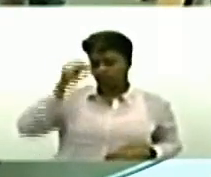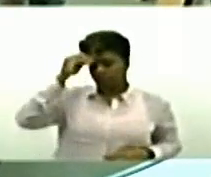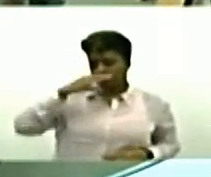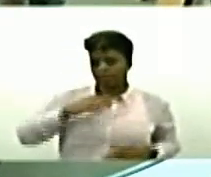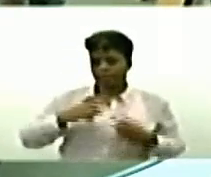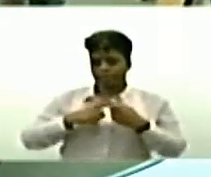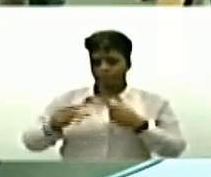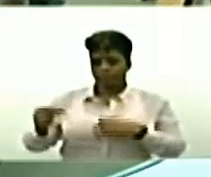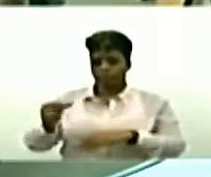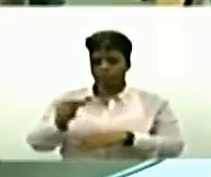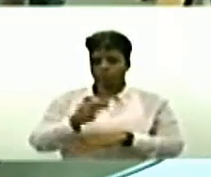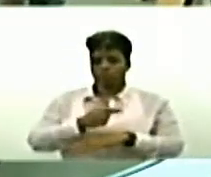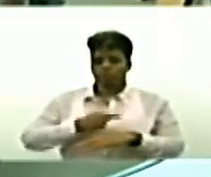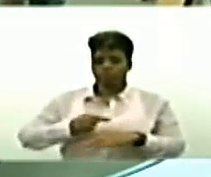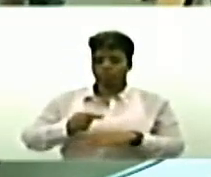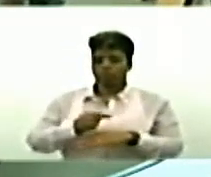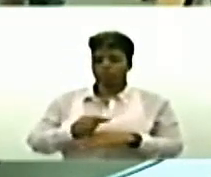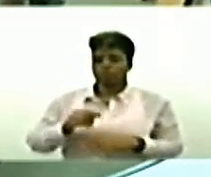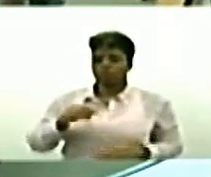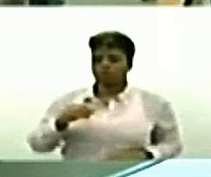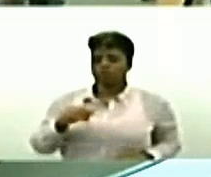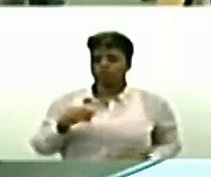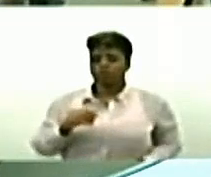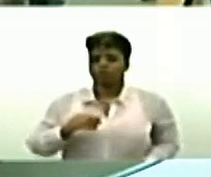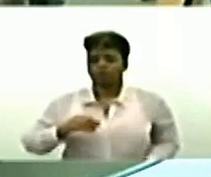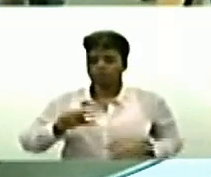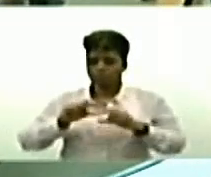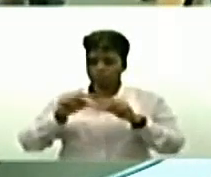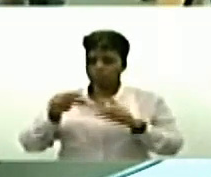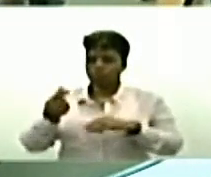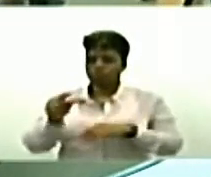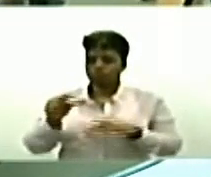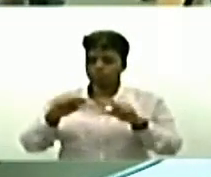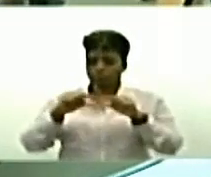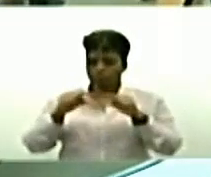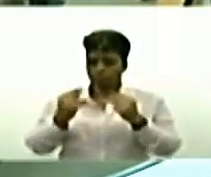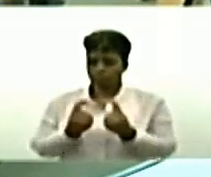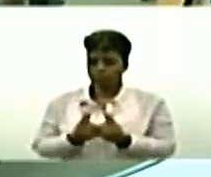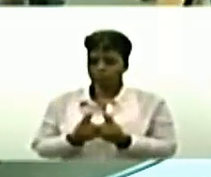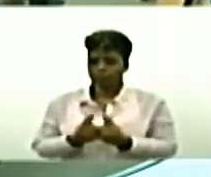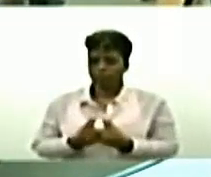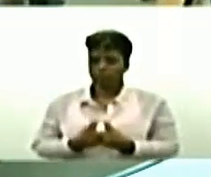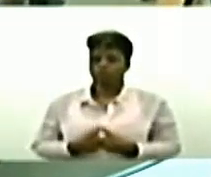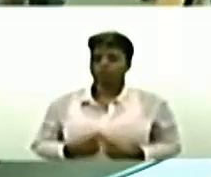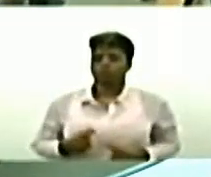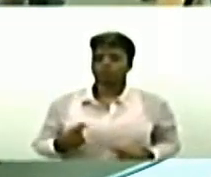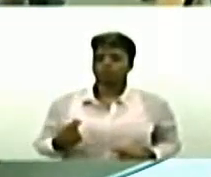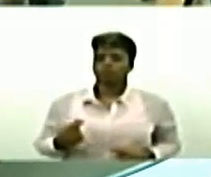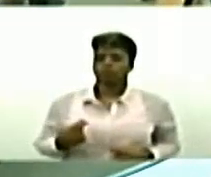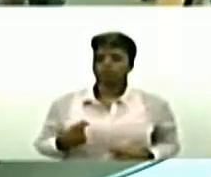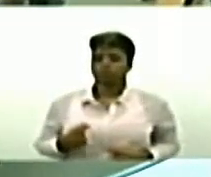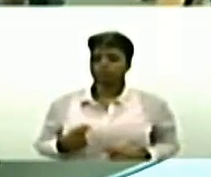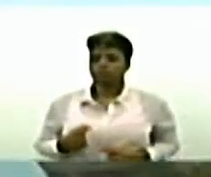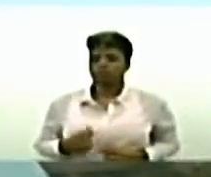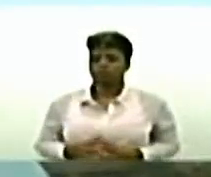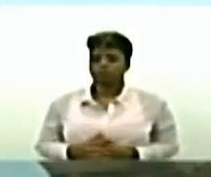which I thought was very useful for the time, from the time that we are in, as it relates to